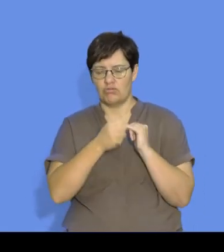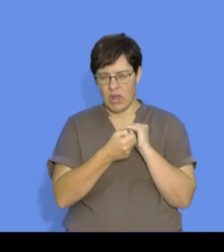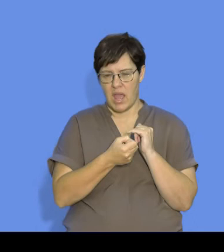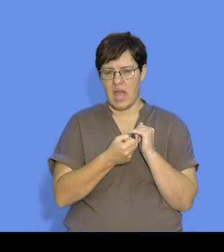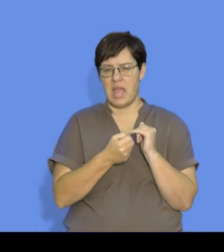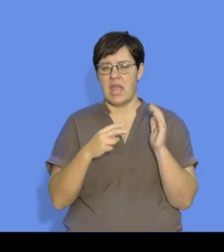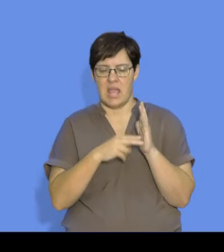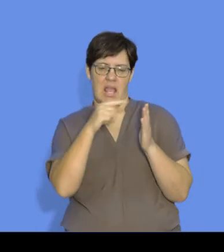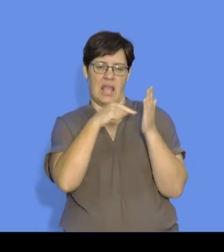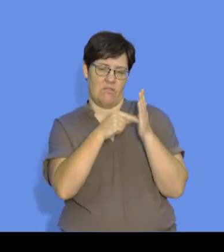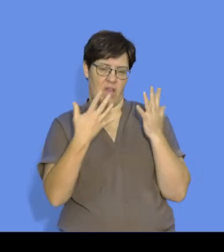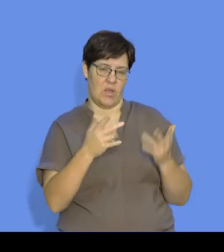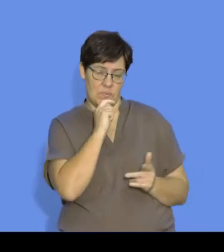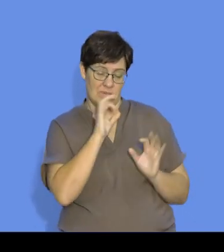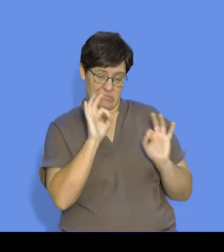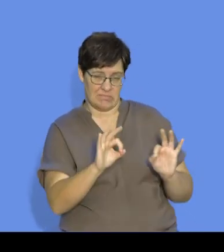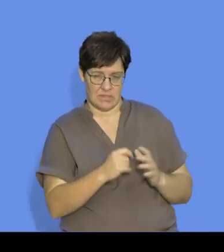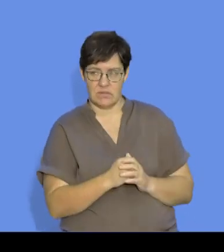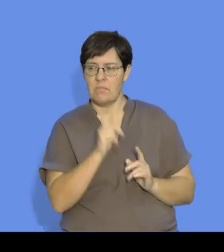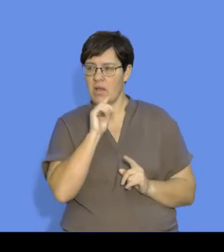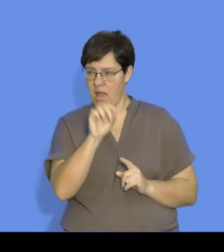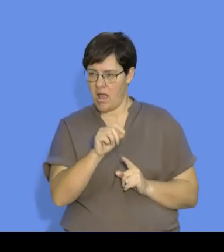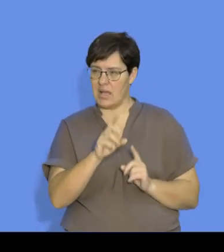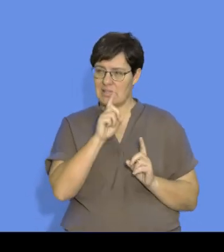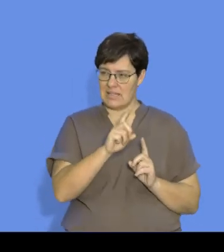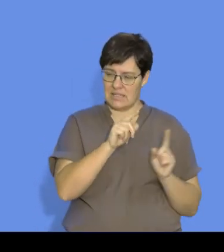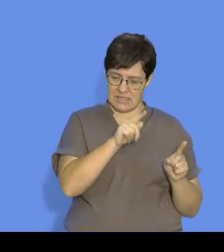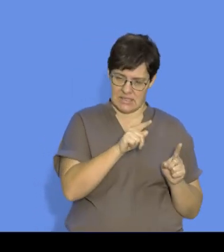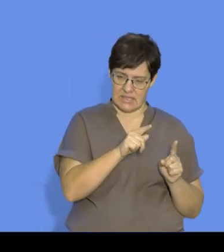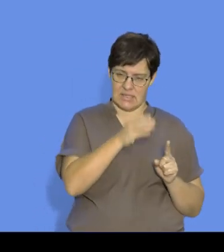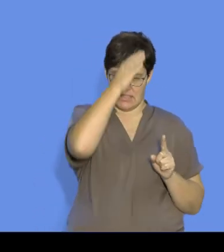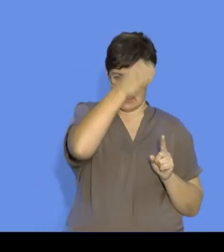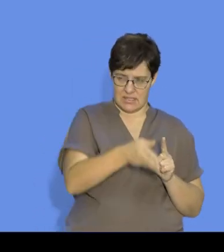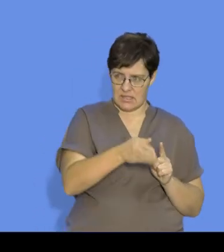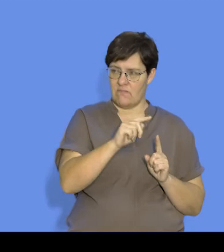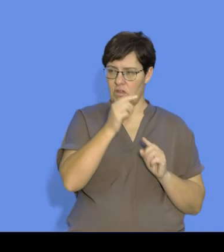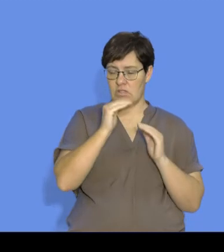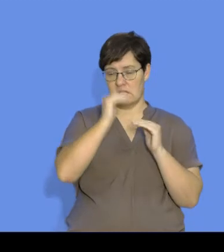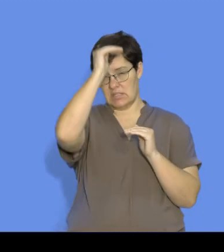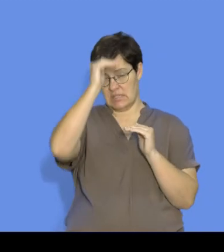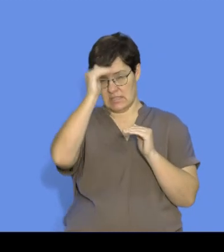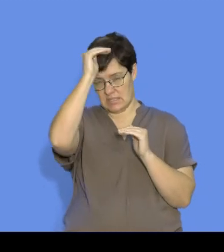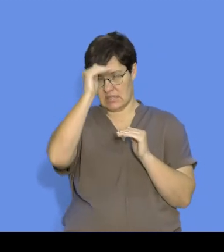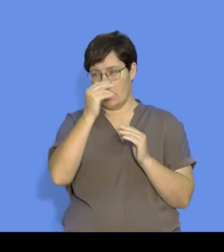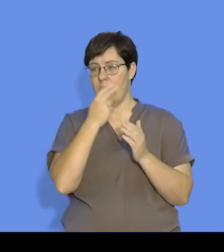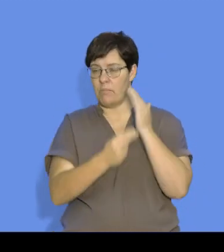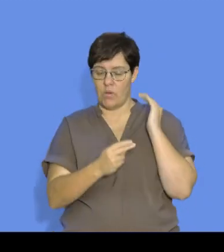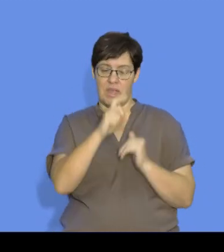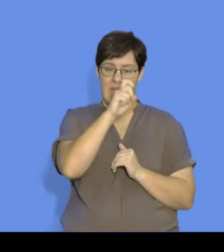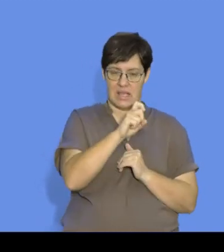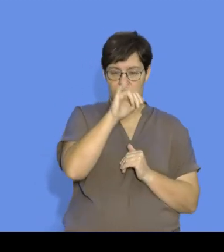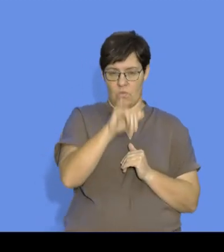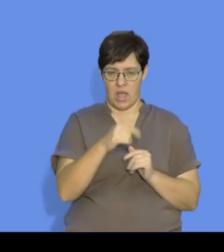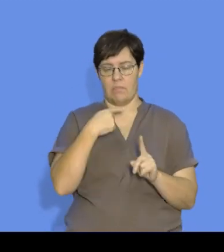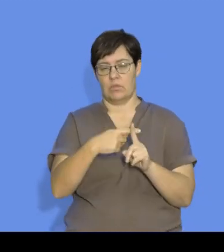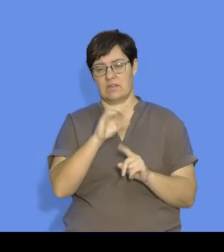and verify and use your calculator. And it does make sense because D is on the first quadrant, which means both the x